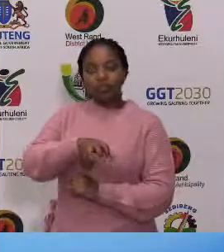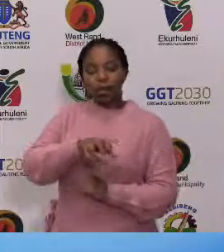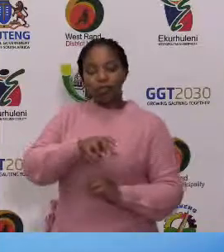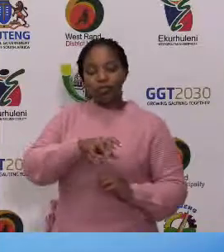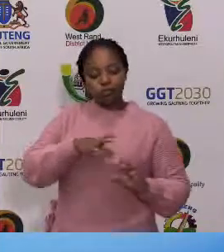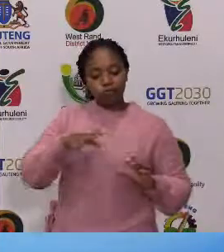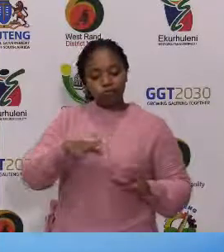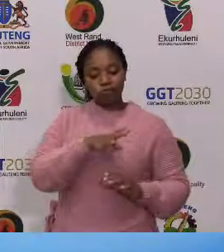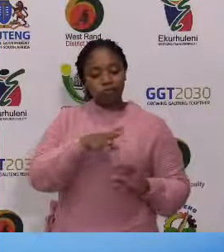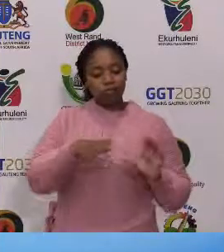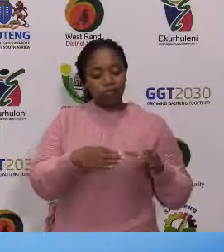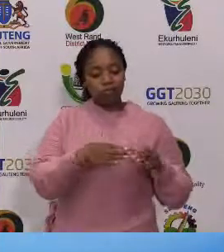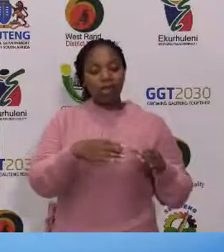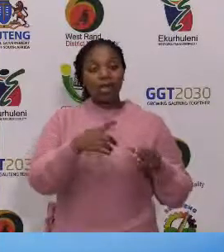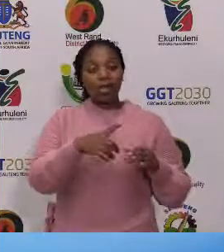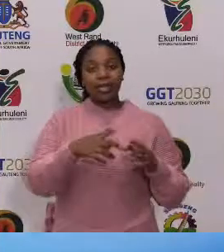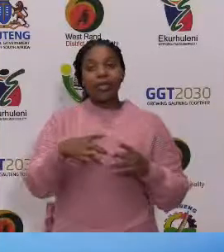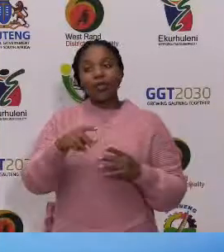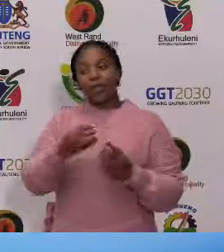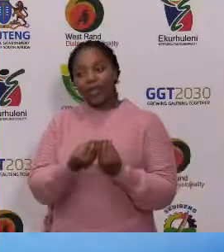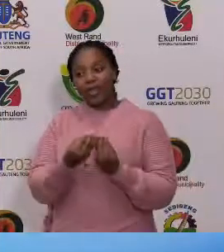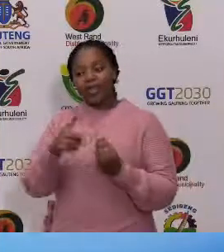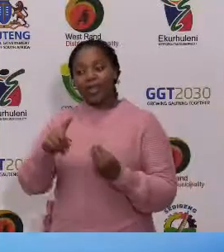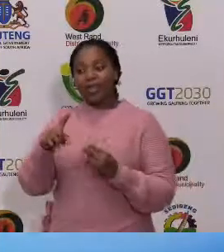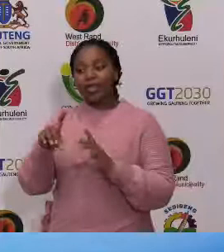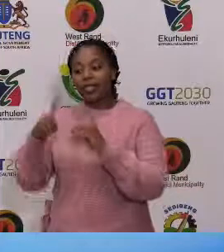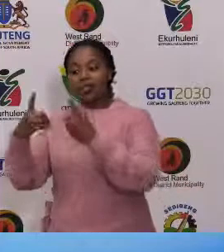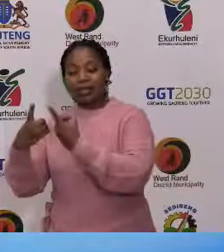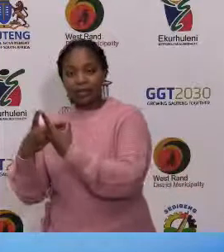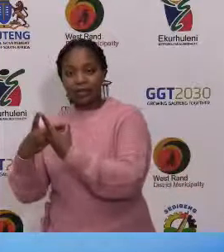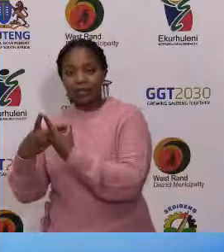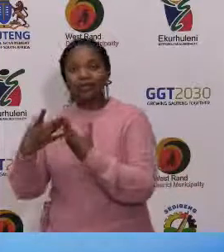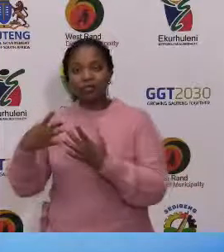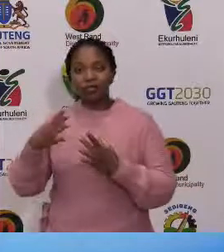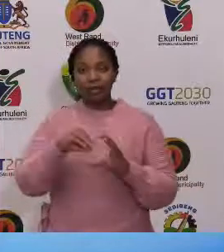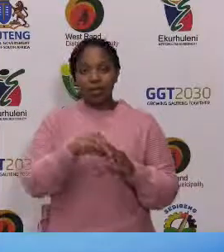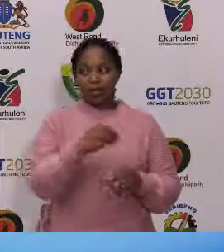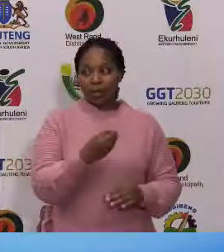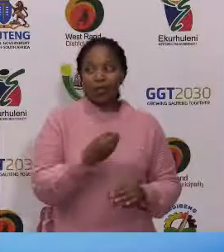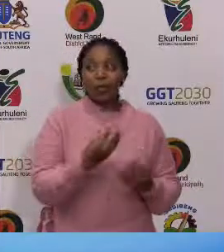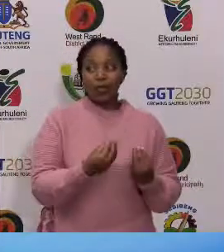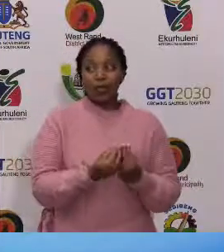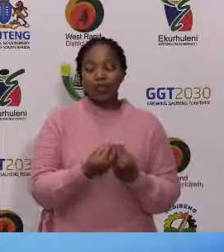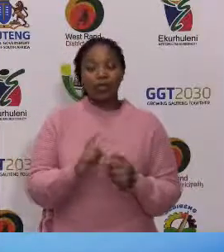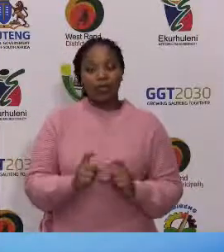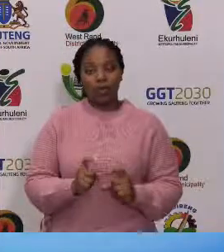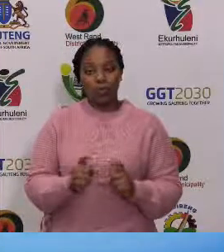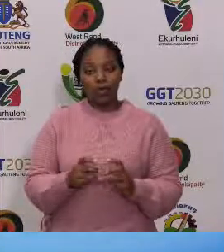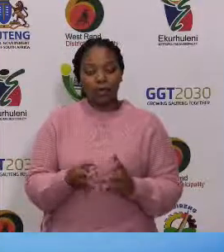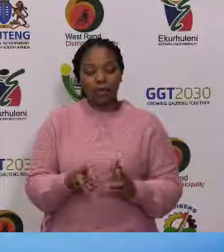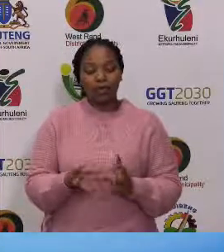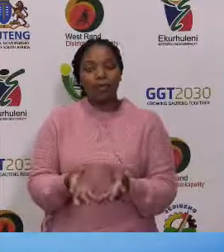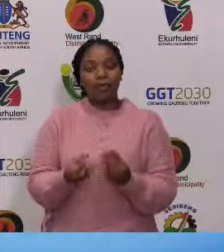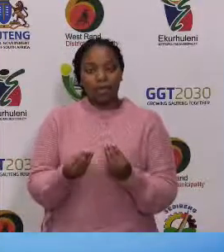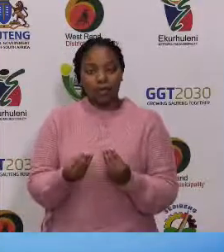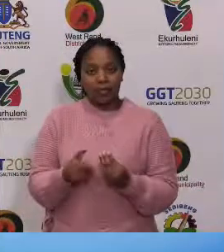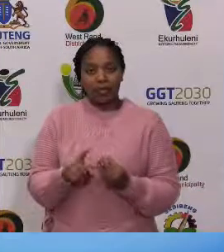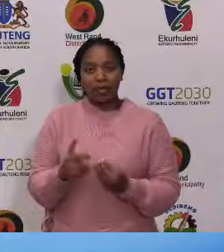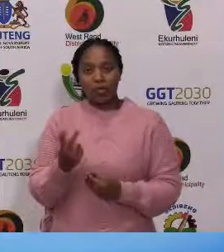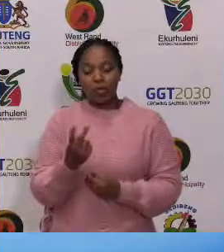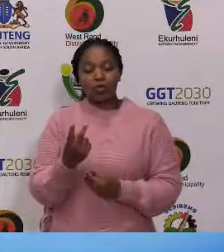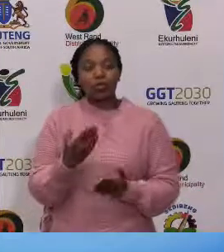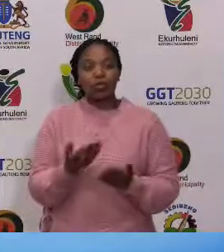multiple departments, and we came up with quick wins and then also what might